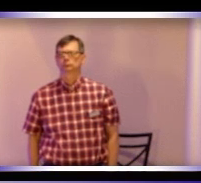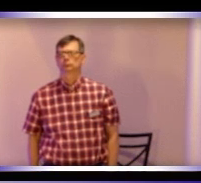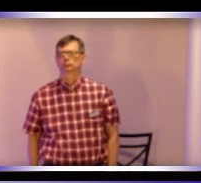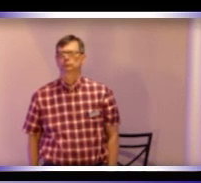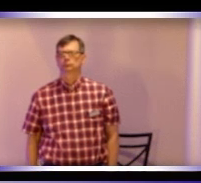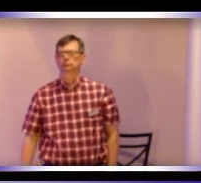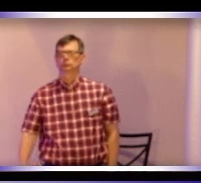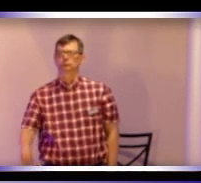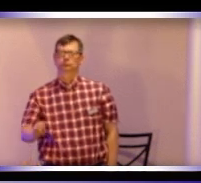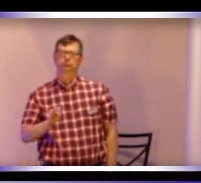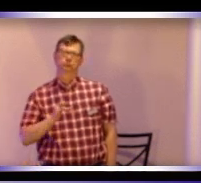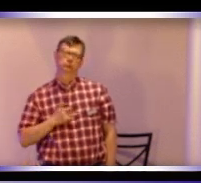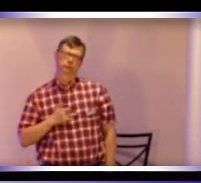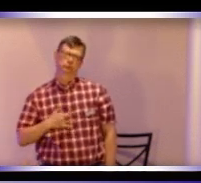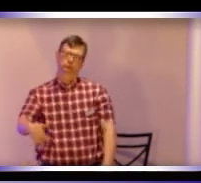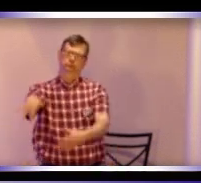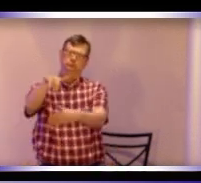I invite you to